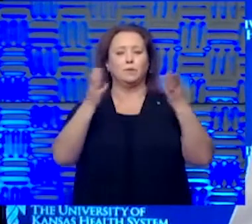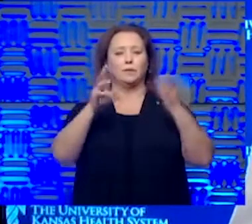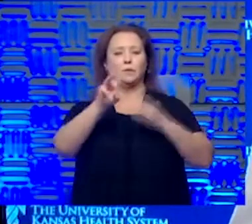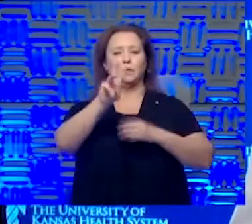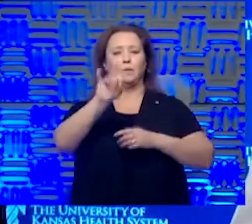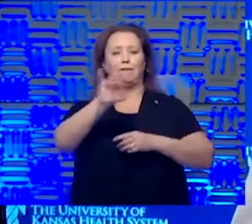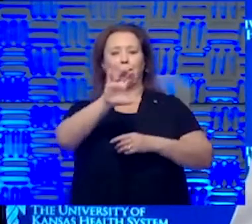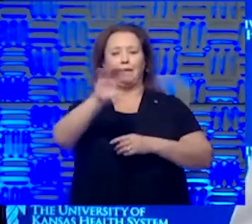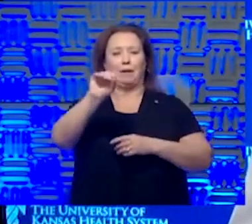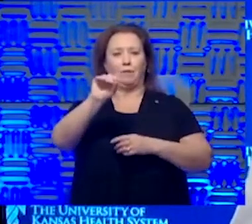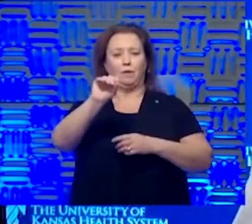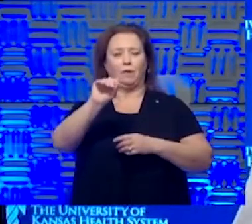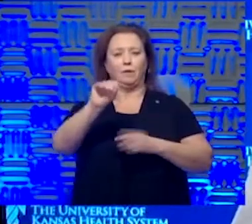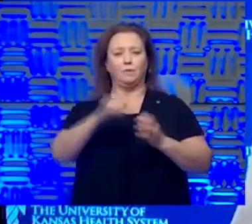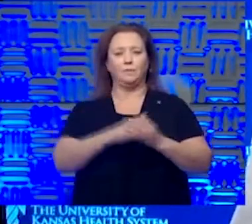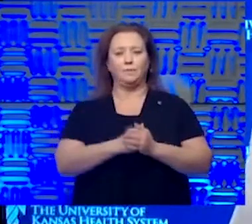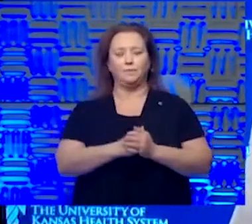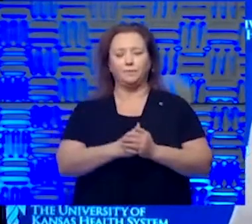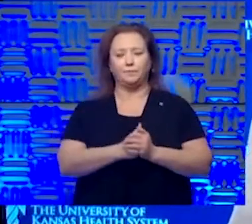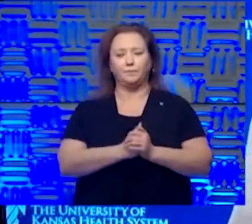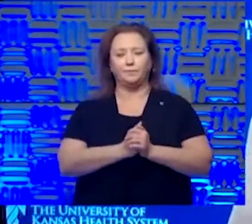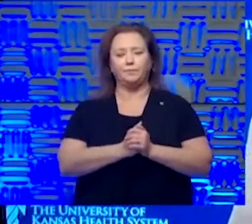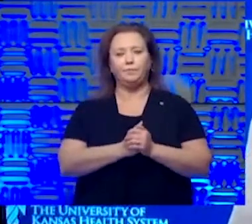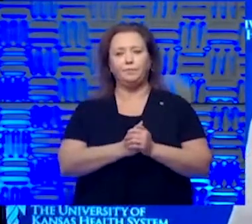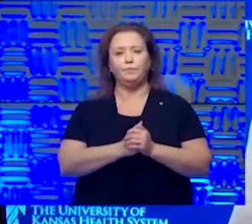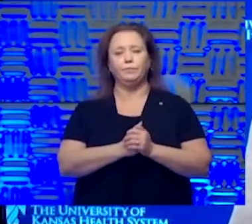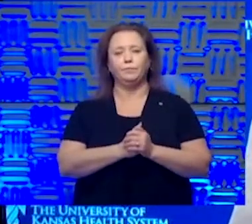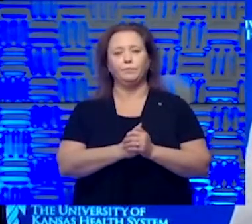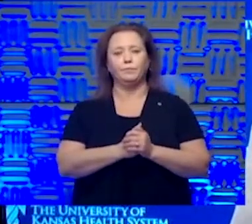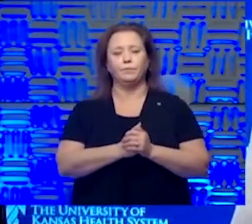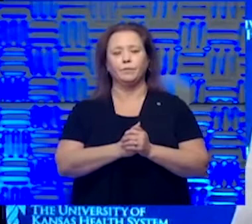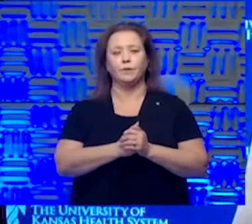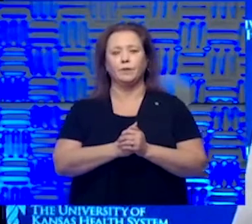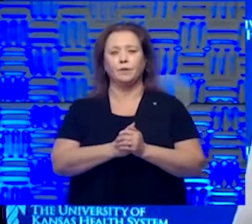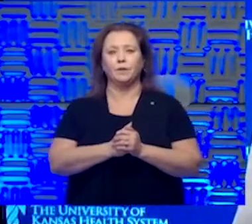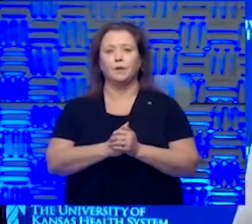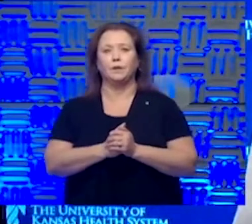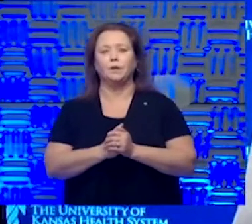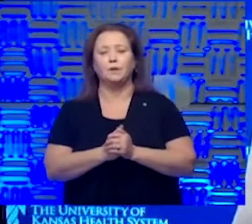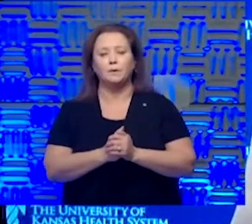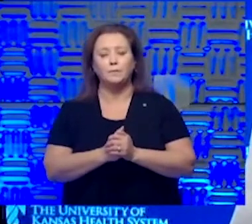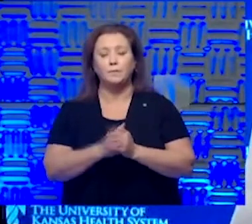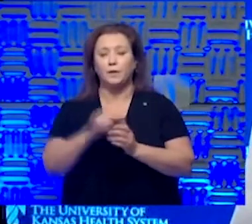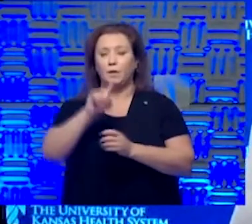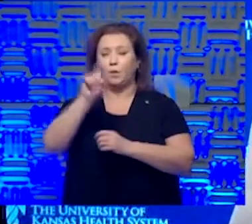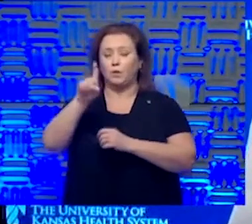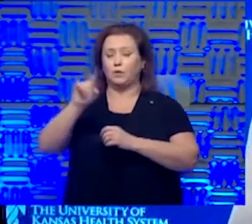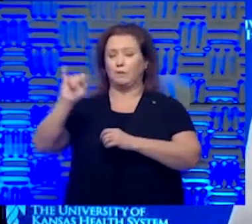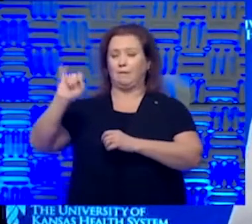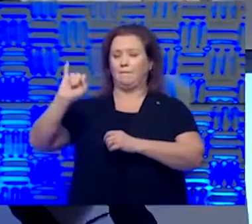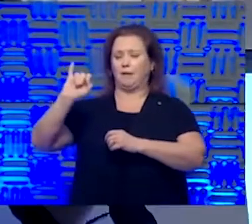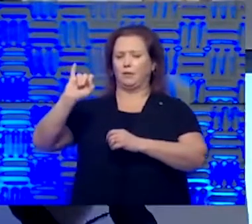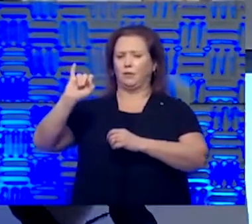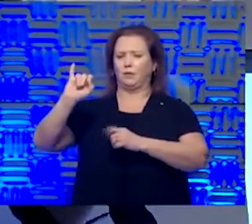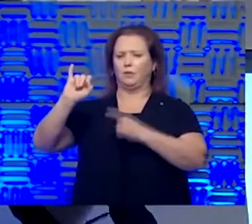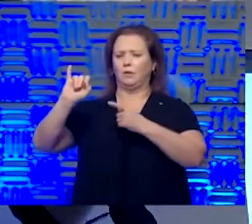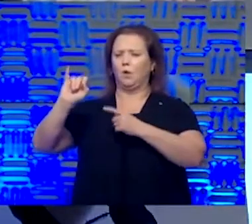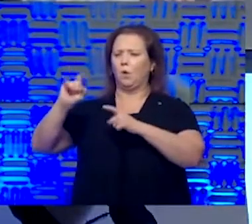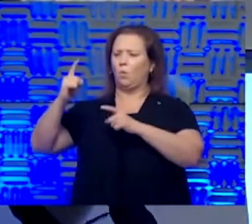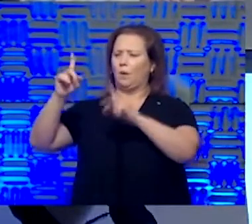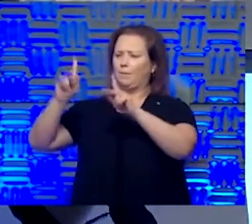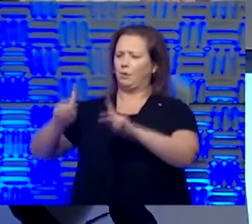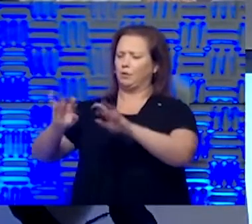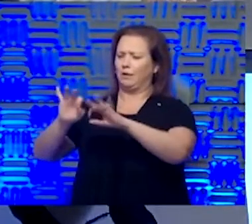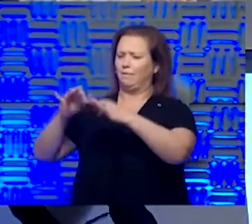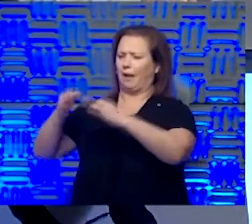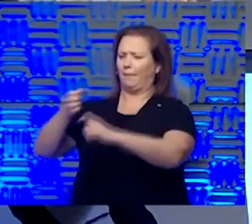Wyandotte County and to our whole metropolitan area. They have questions around infection now. Why does one person in a